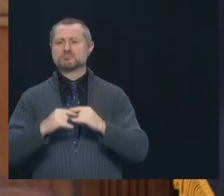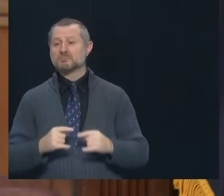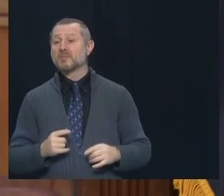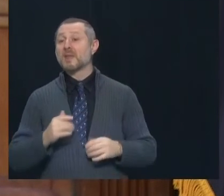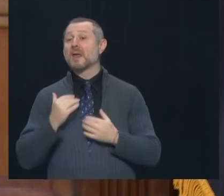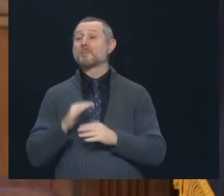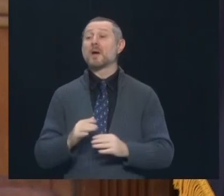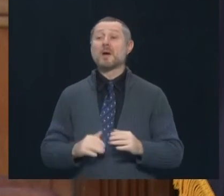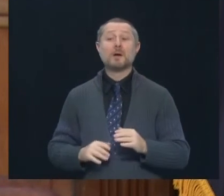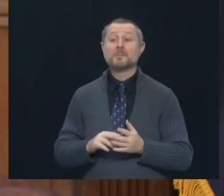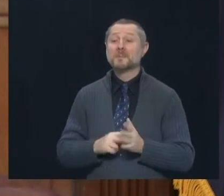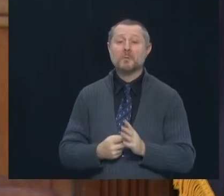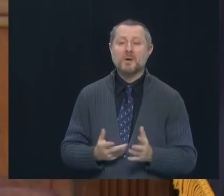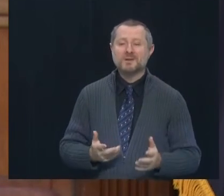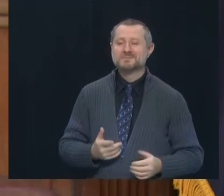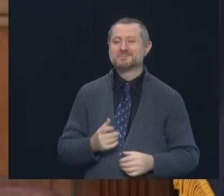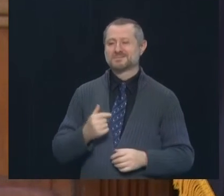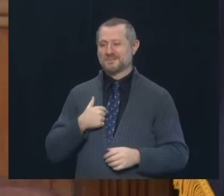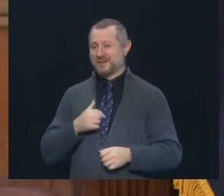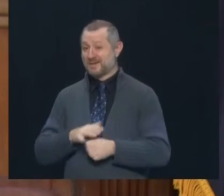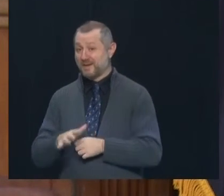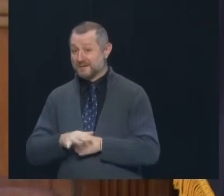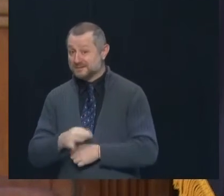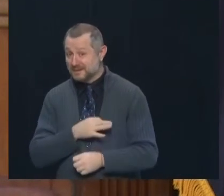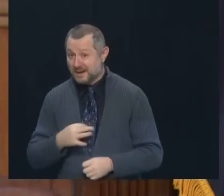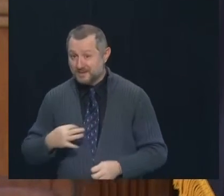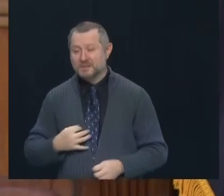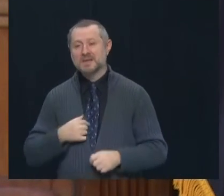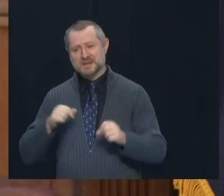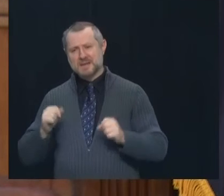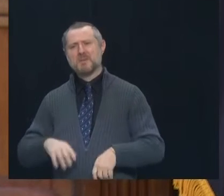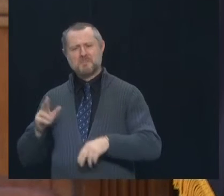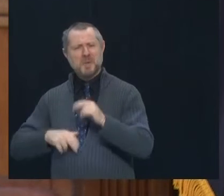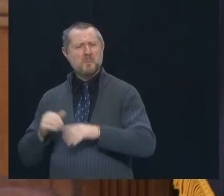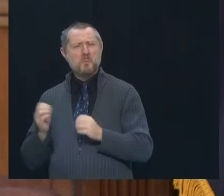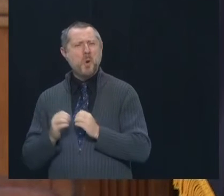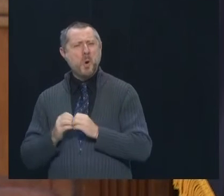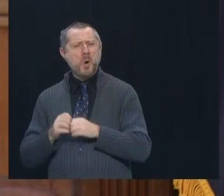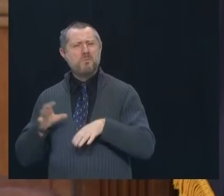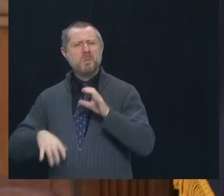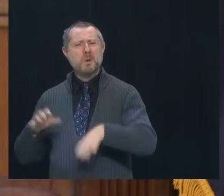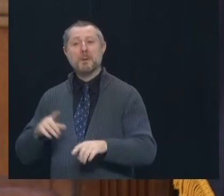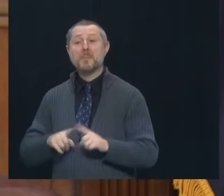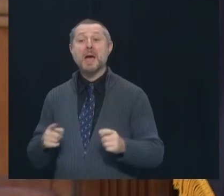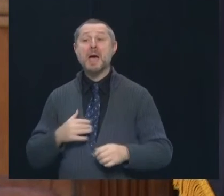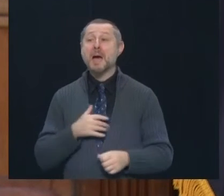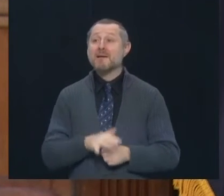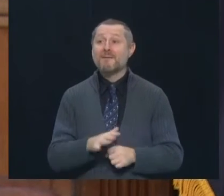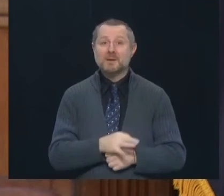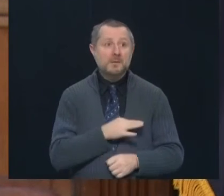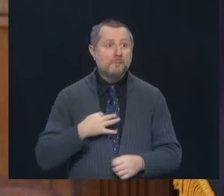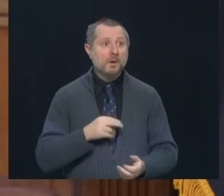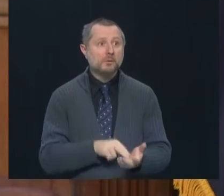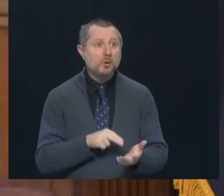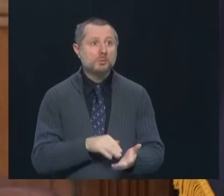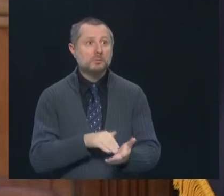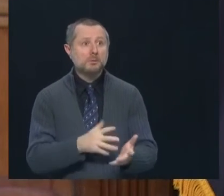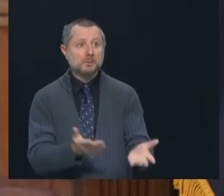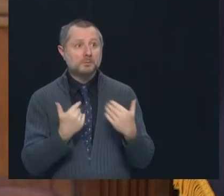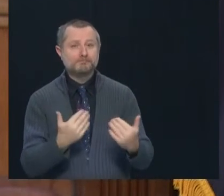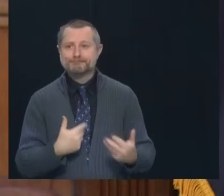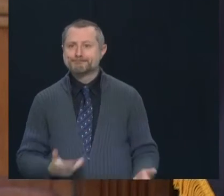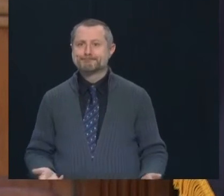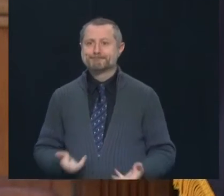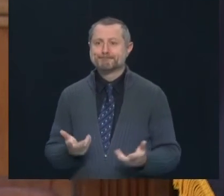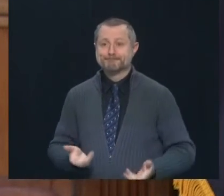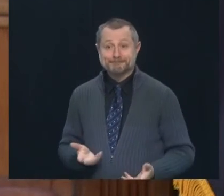We can build more than we can staff. The only region where we have increased capacity